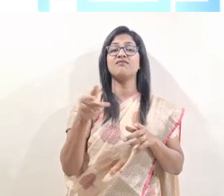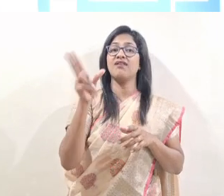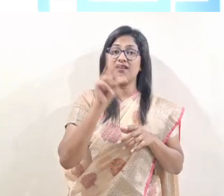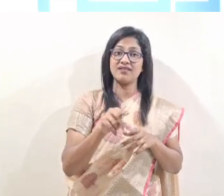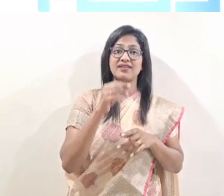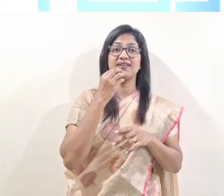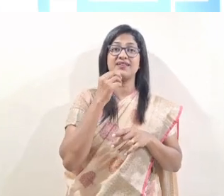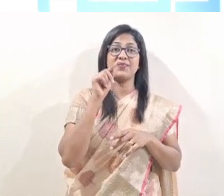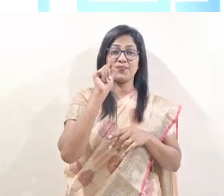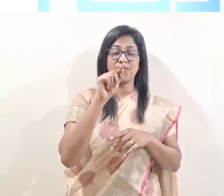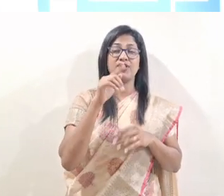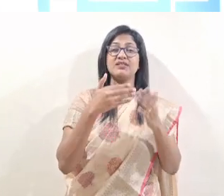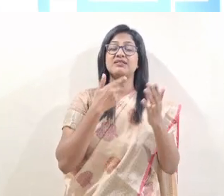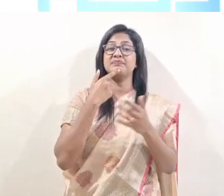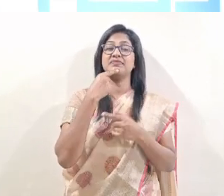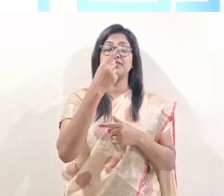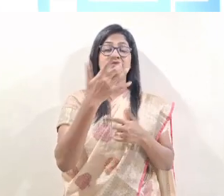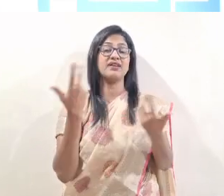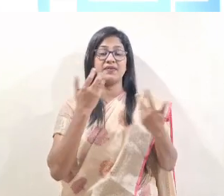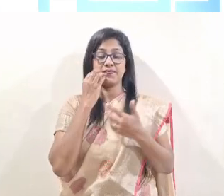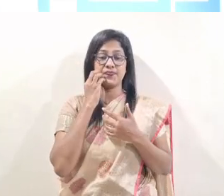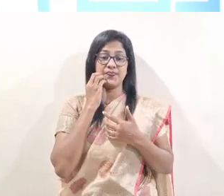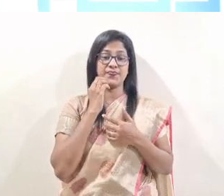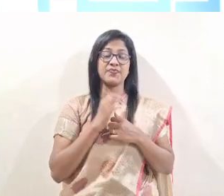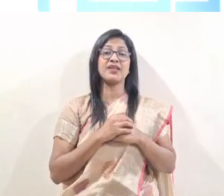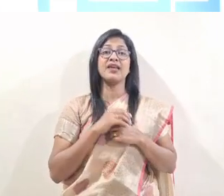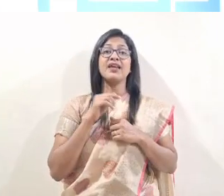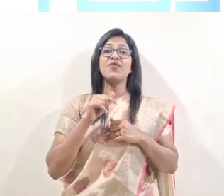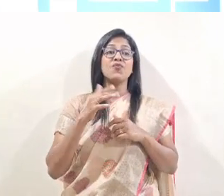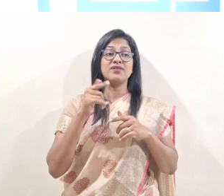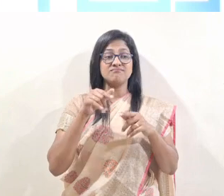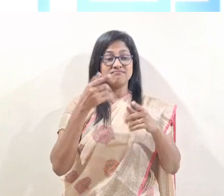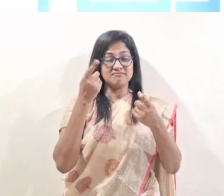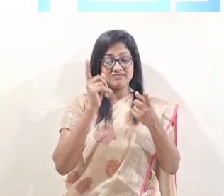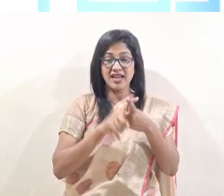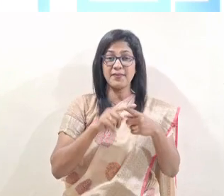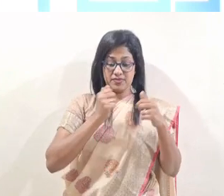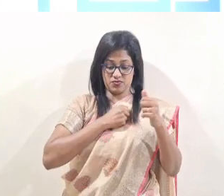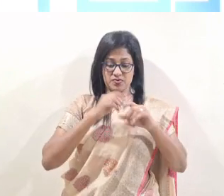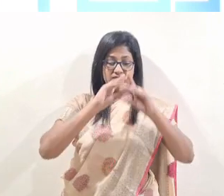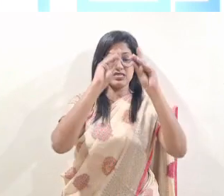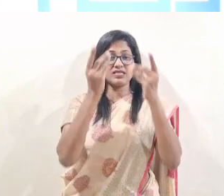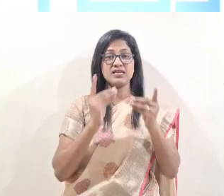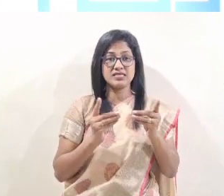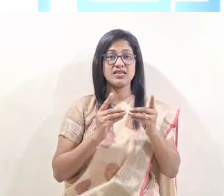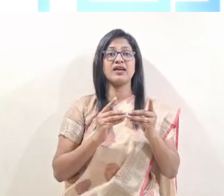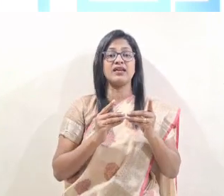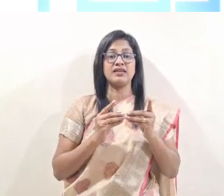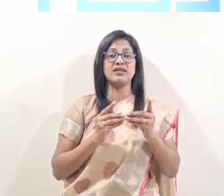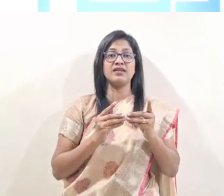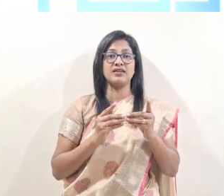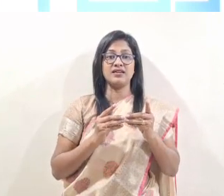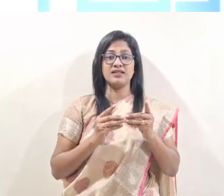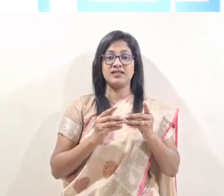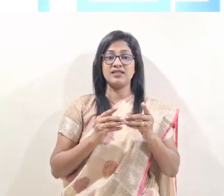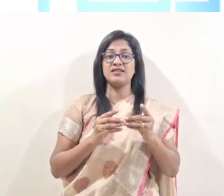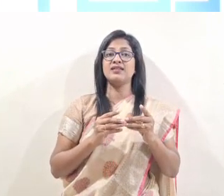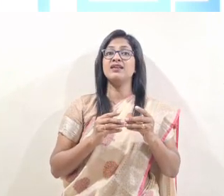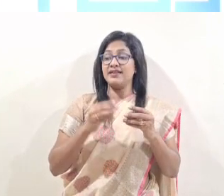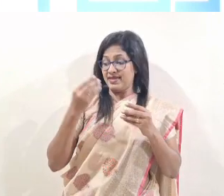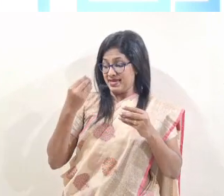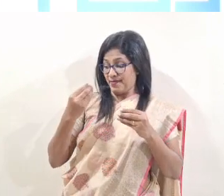again, the point I'm trying to illustrate is that because intrinsically in our design, we had that